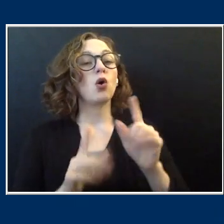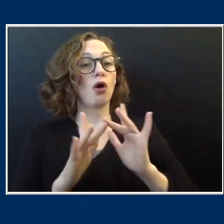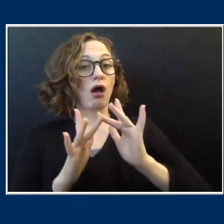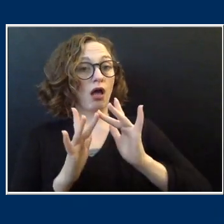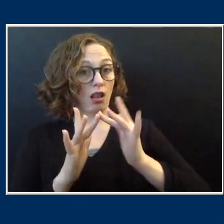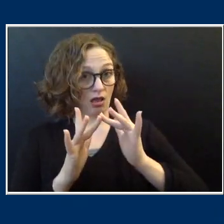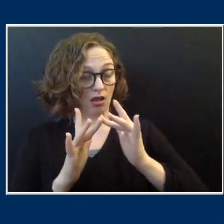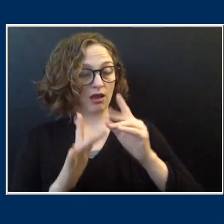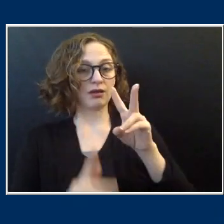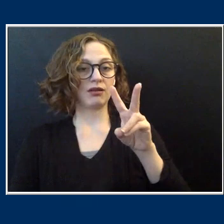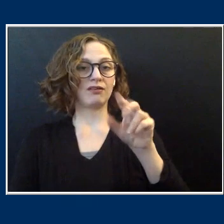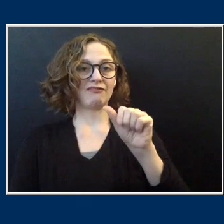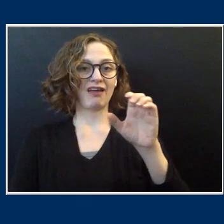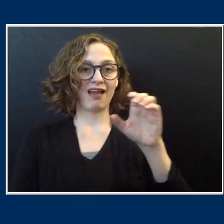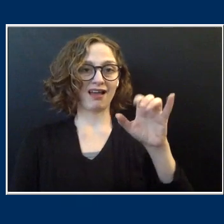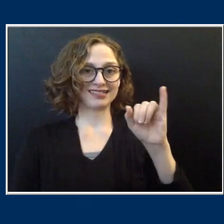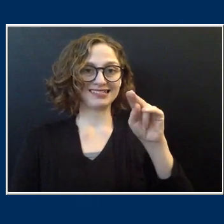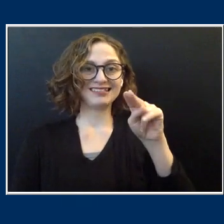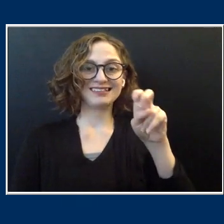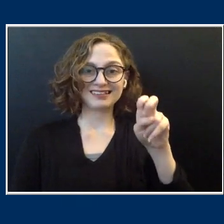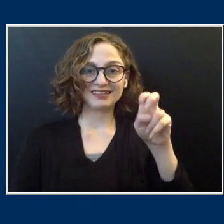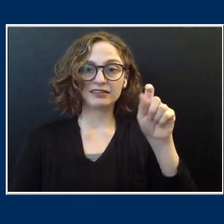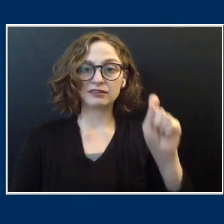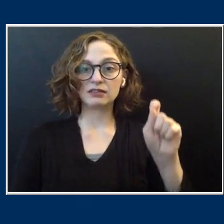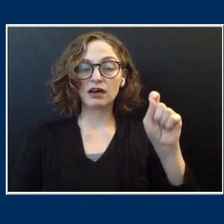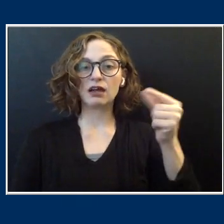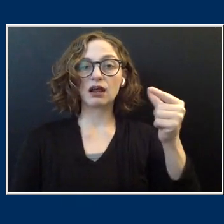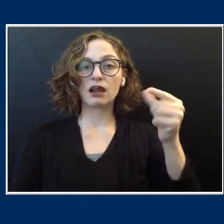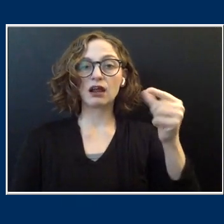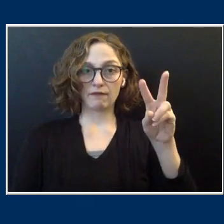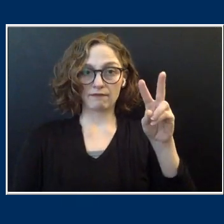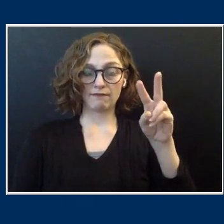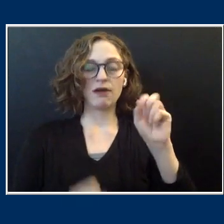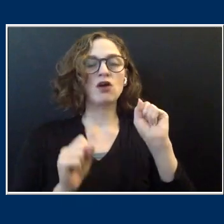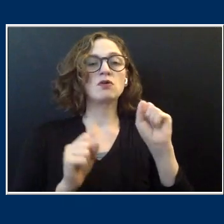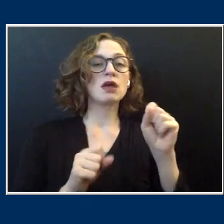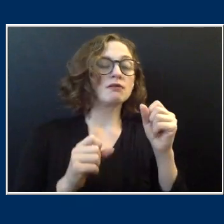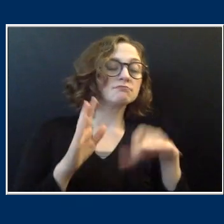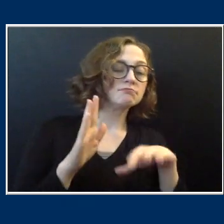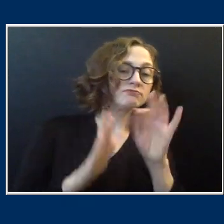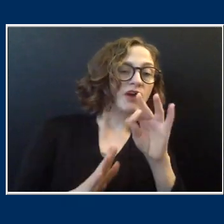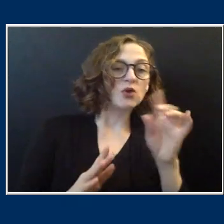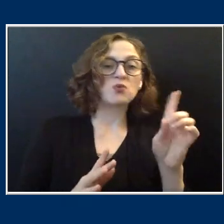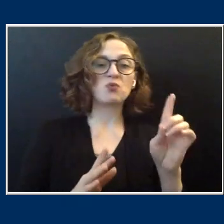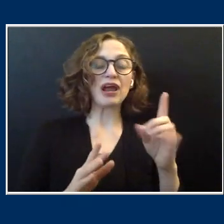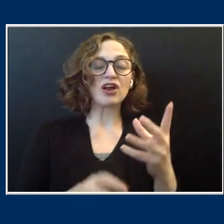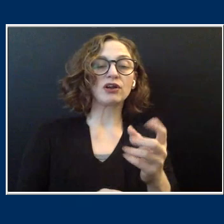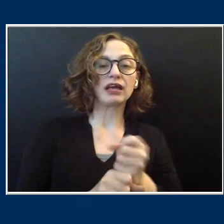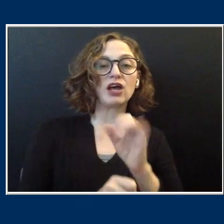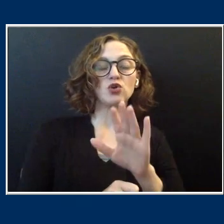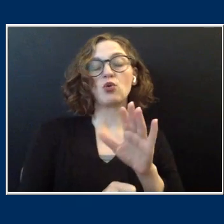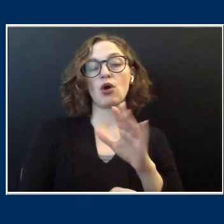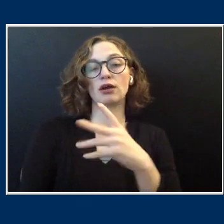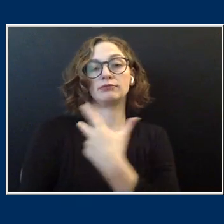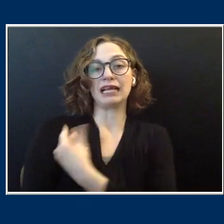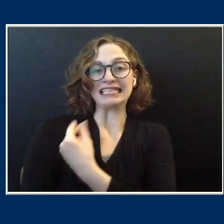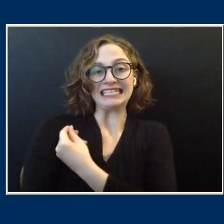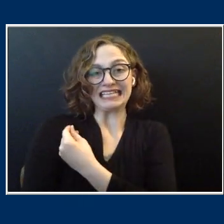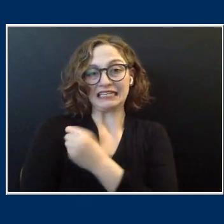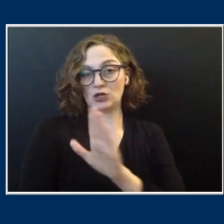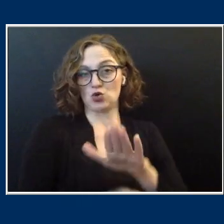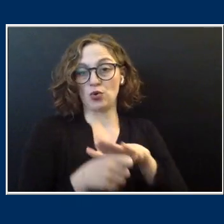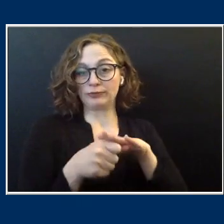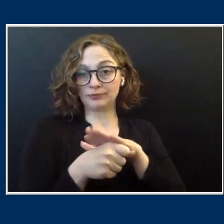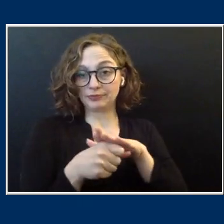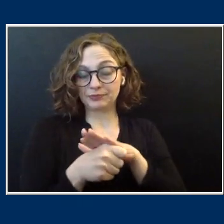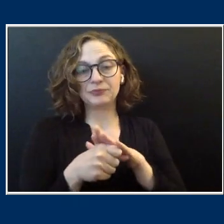look. You can look up where you can get the seasonal vaccines in your community. And also, there's also access issues. We know